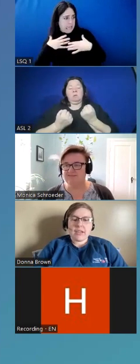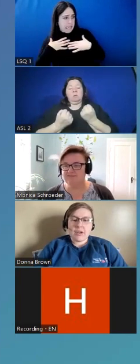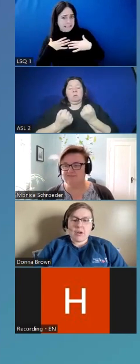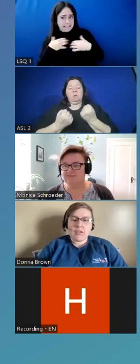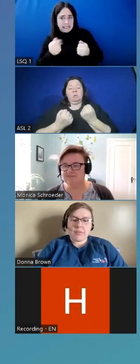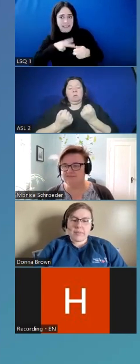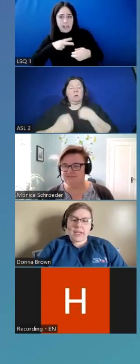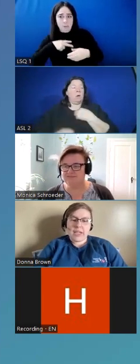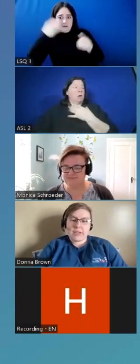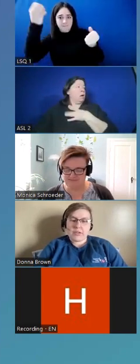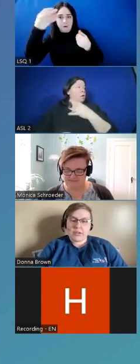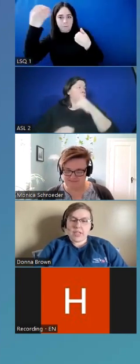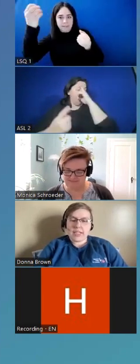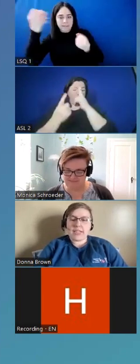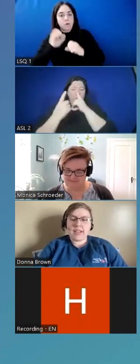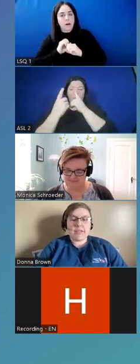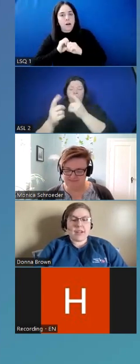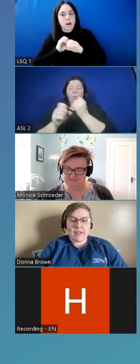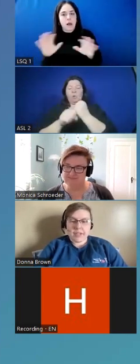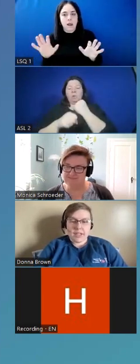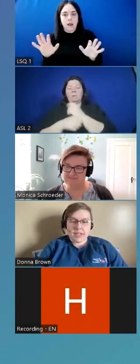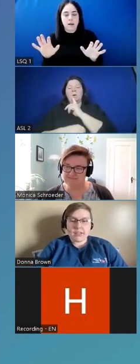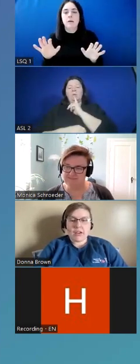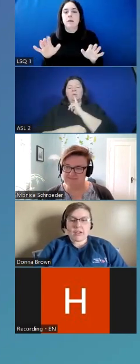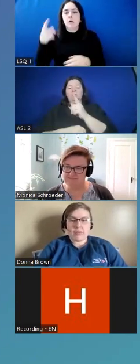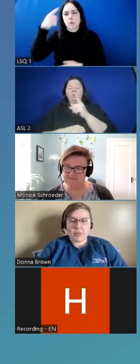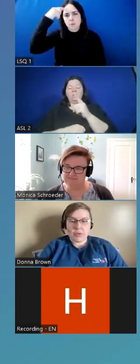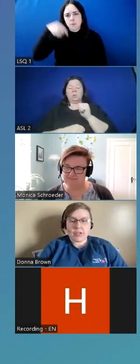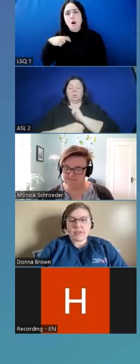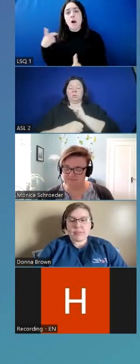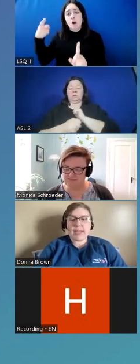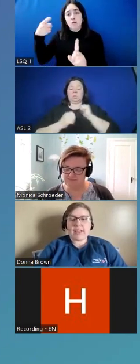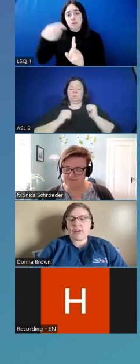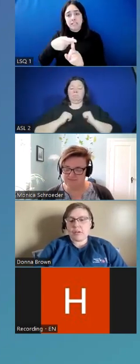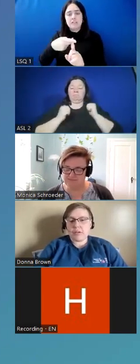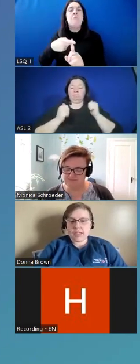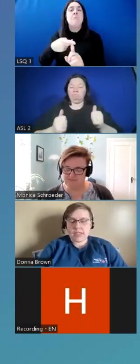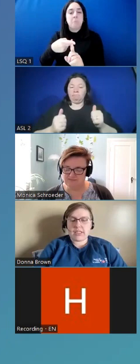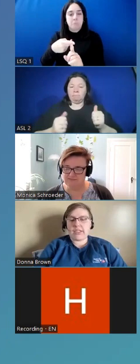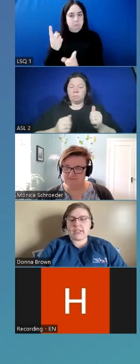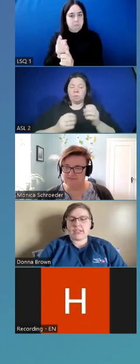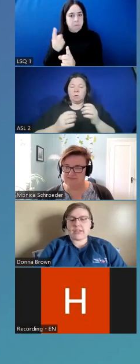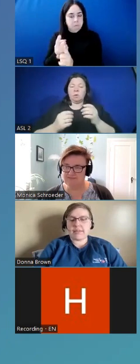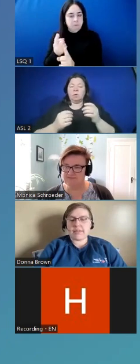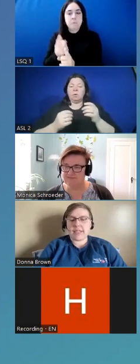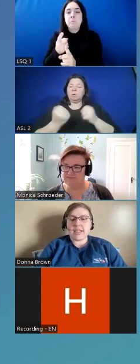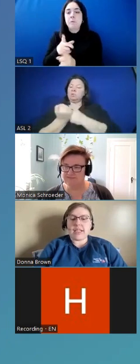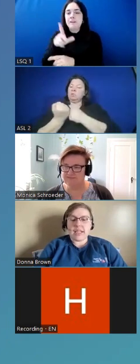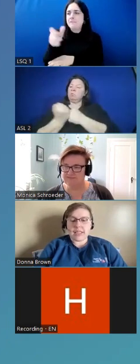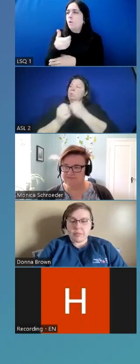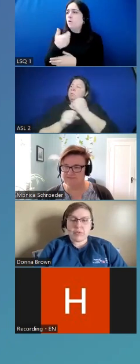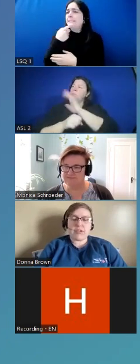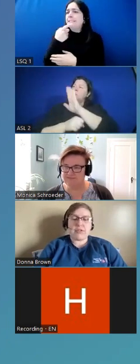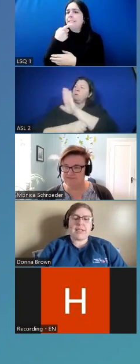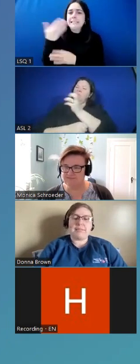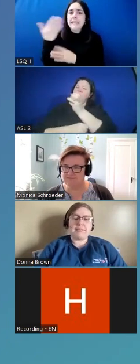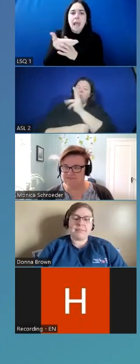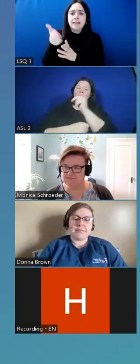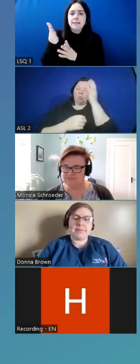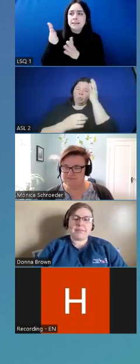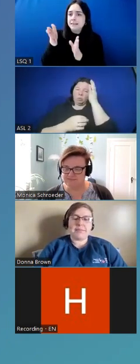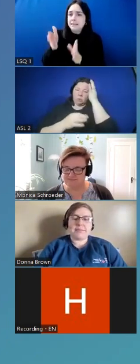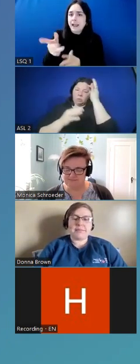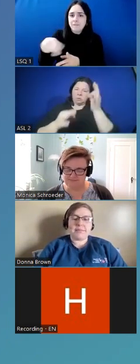I like the goal of making sure that self-advocates are supported to make their own decisions. That's important to